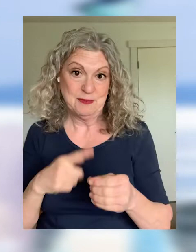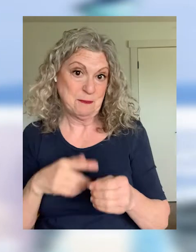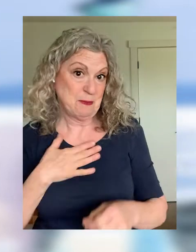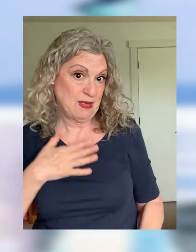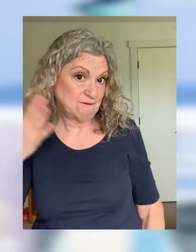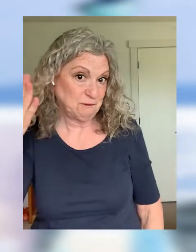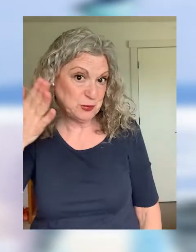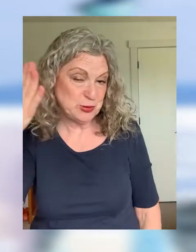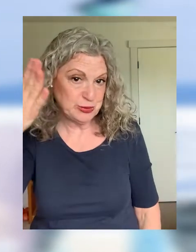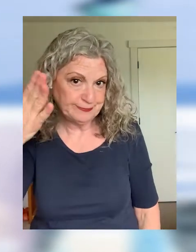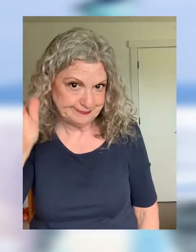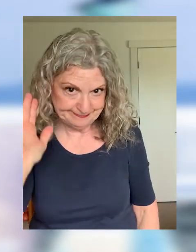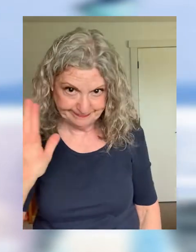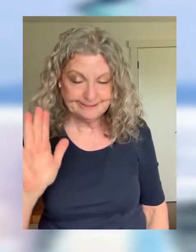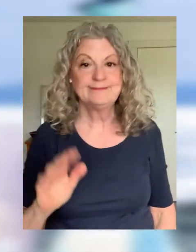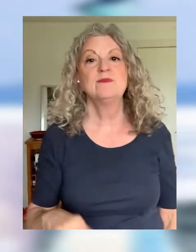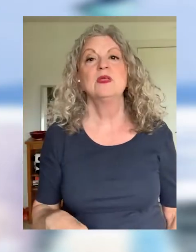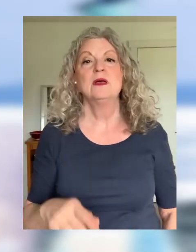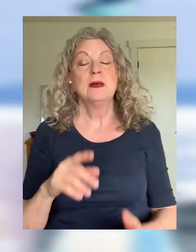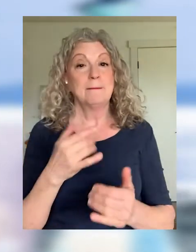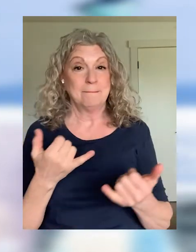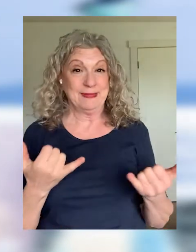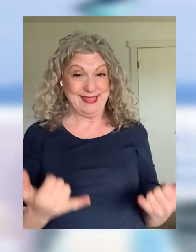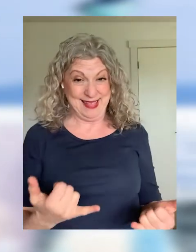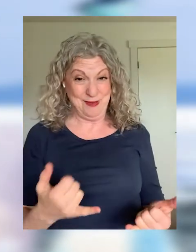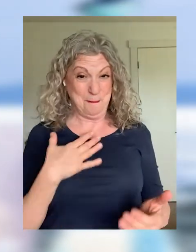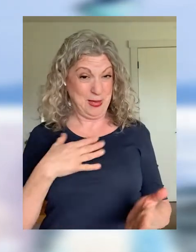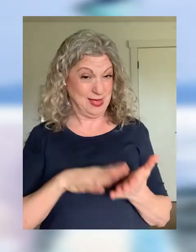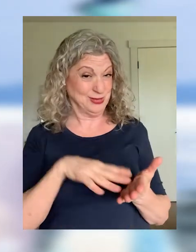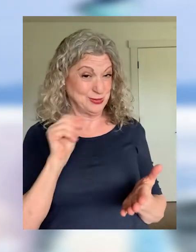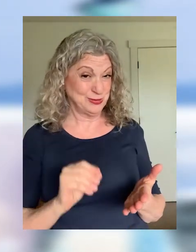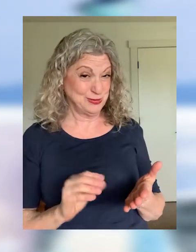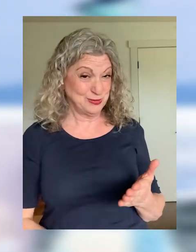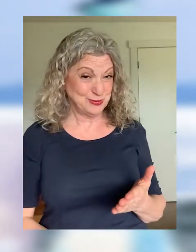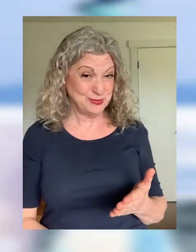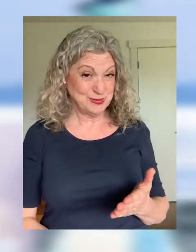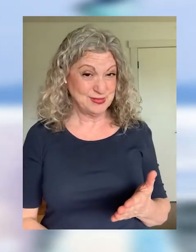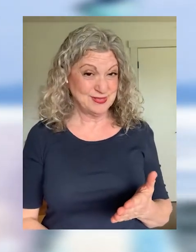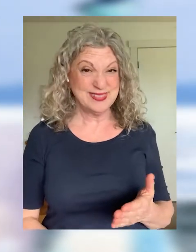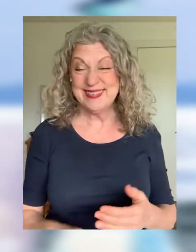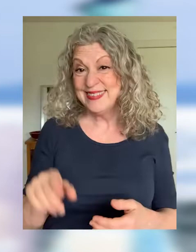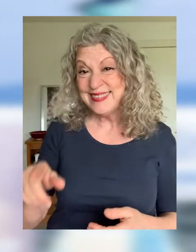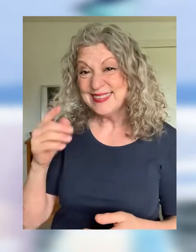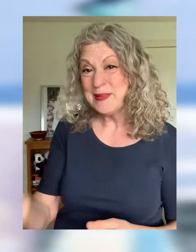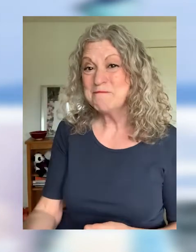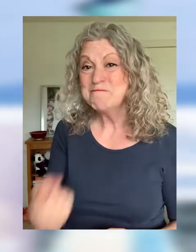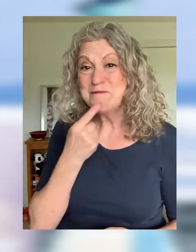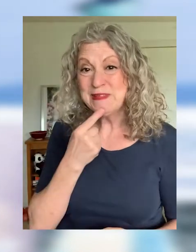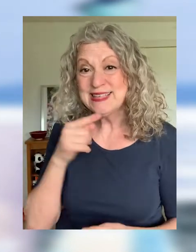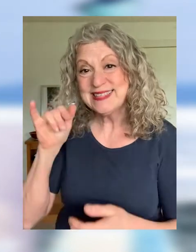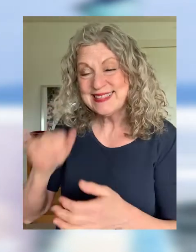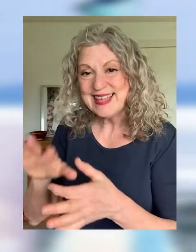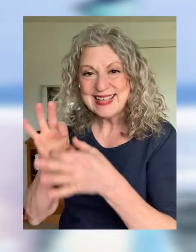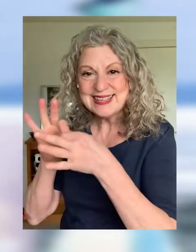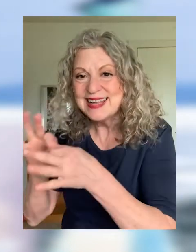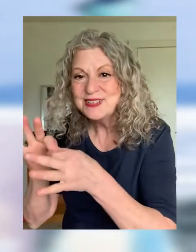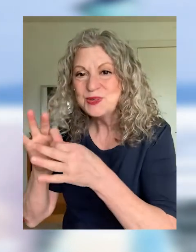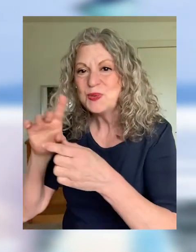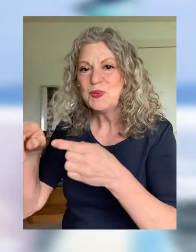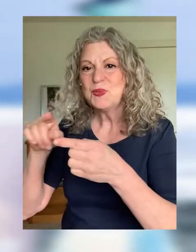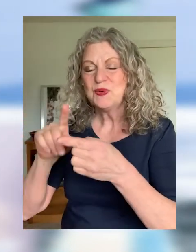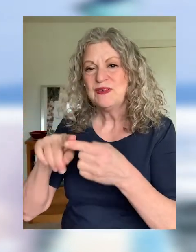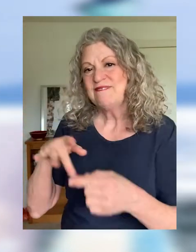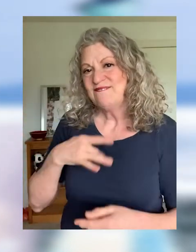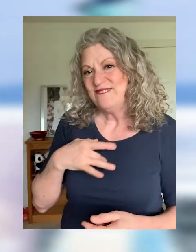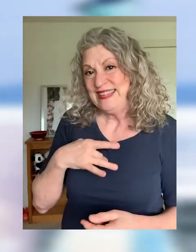future. What my students miss now is partially the intensity of that connection that you can feel in